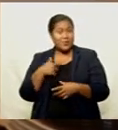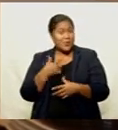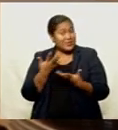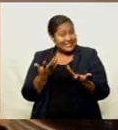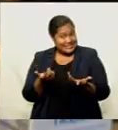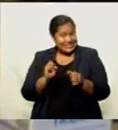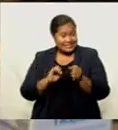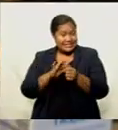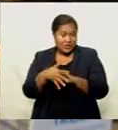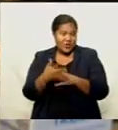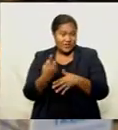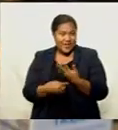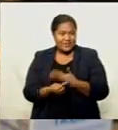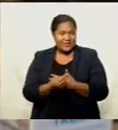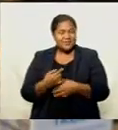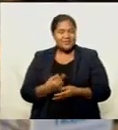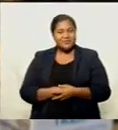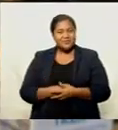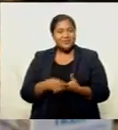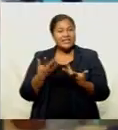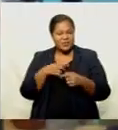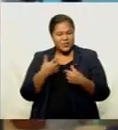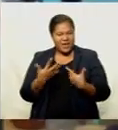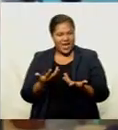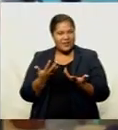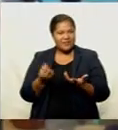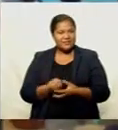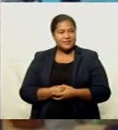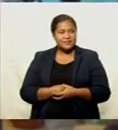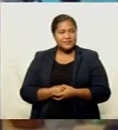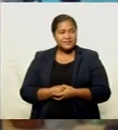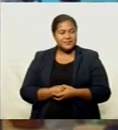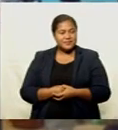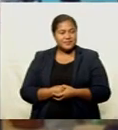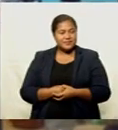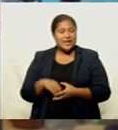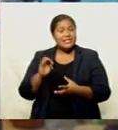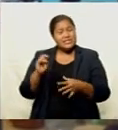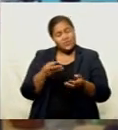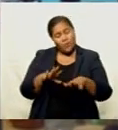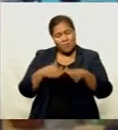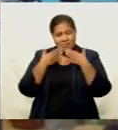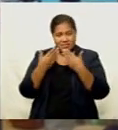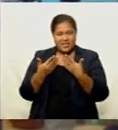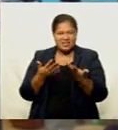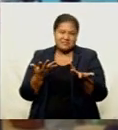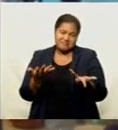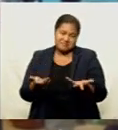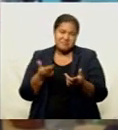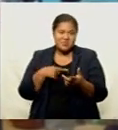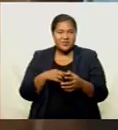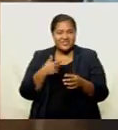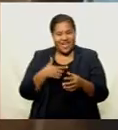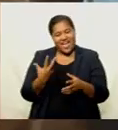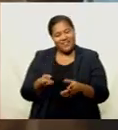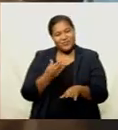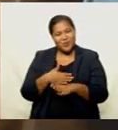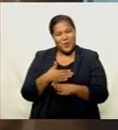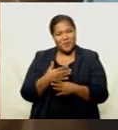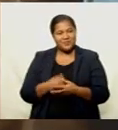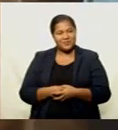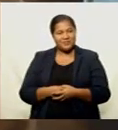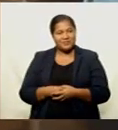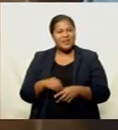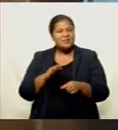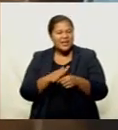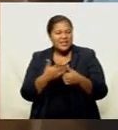because of this crisis that we're facing. So I'm thankful that at least I have a job. Making ends